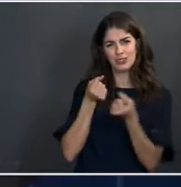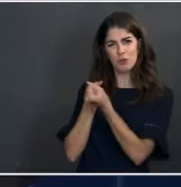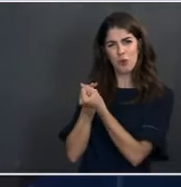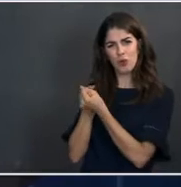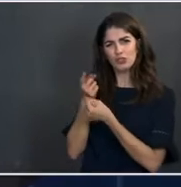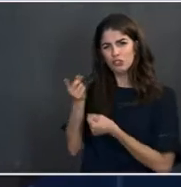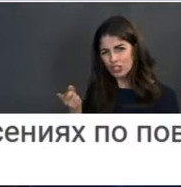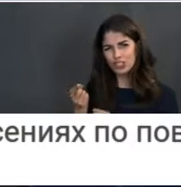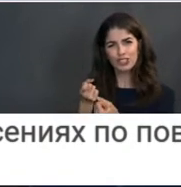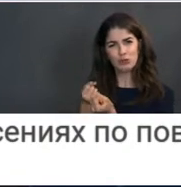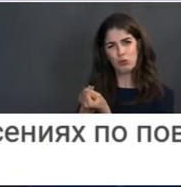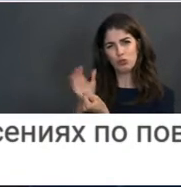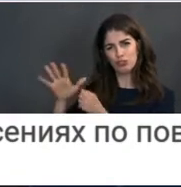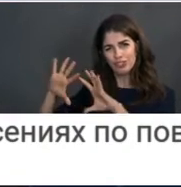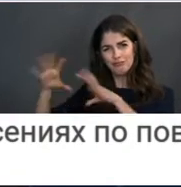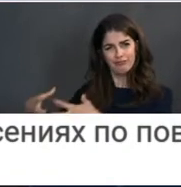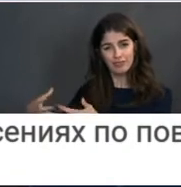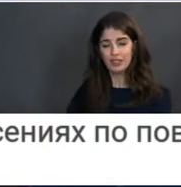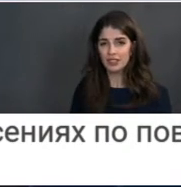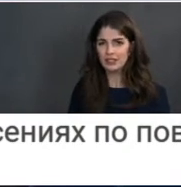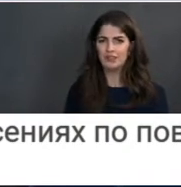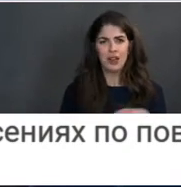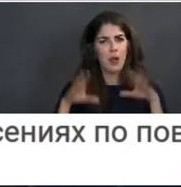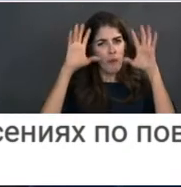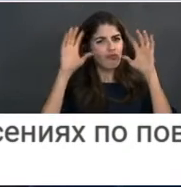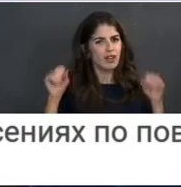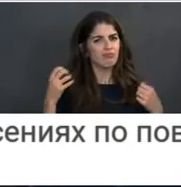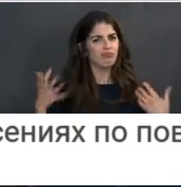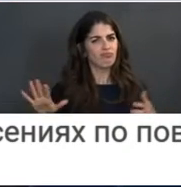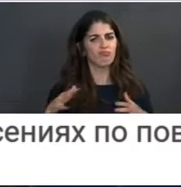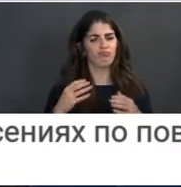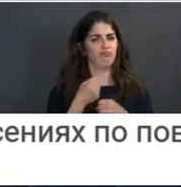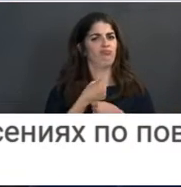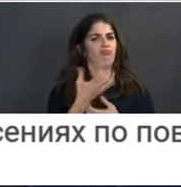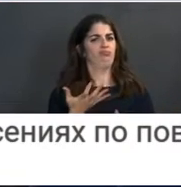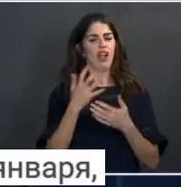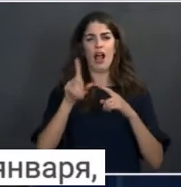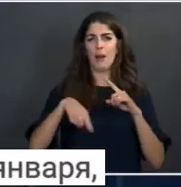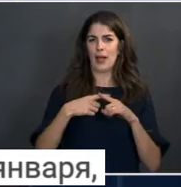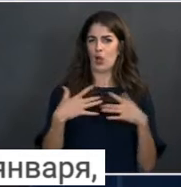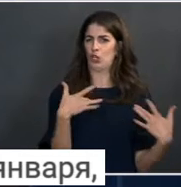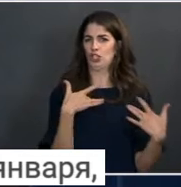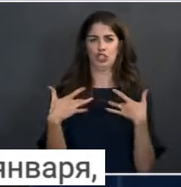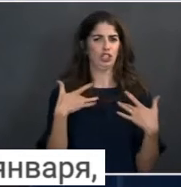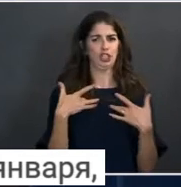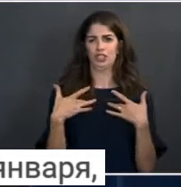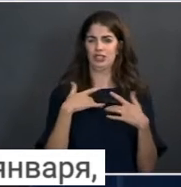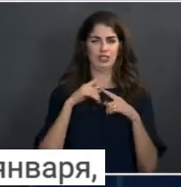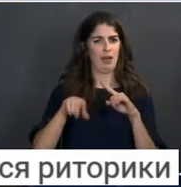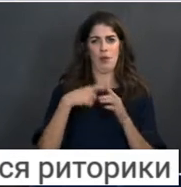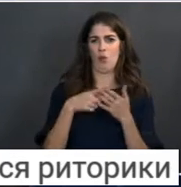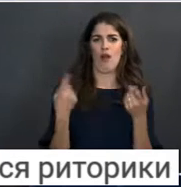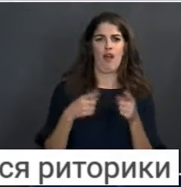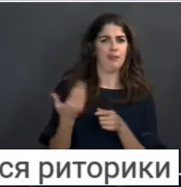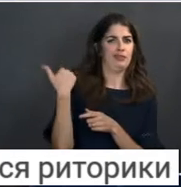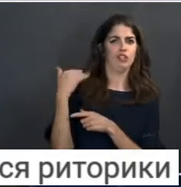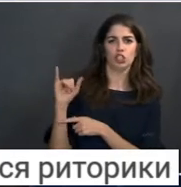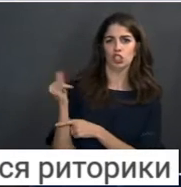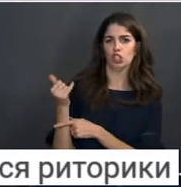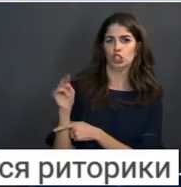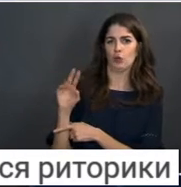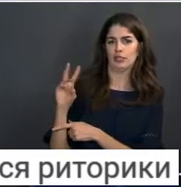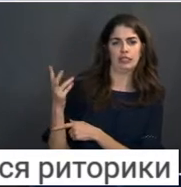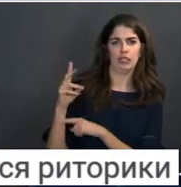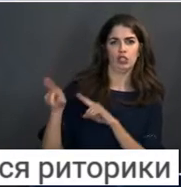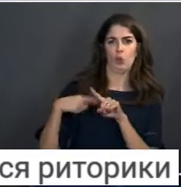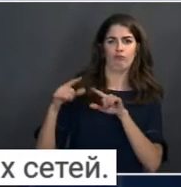members of the caucus. And he has spoken publicly about his concerns about the rhetoric, of course, around the events of January 6th, but some of the rhetoric